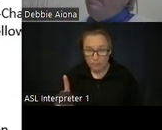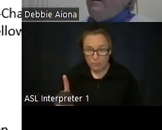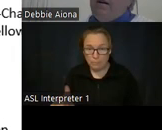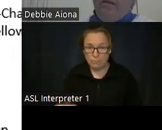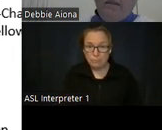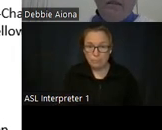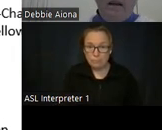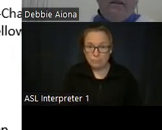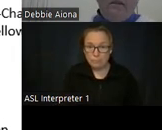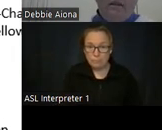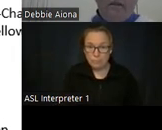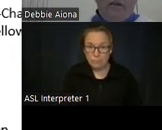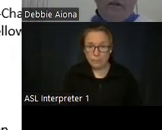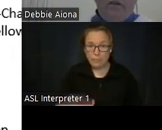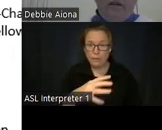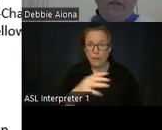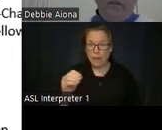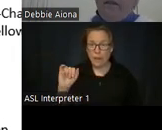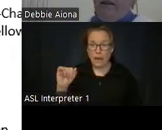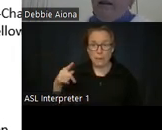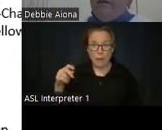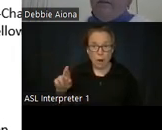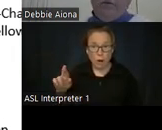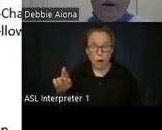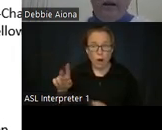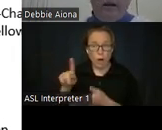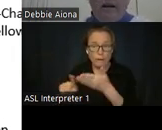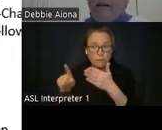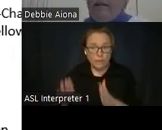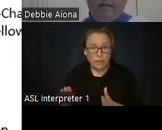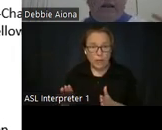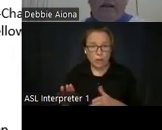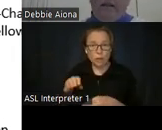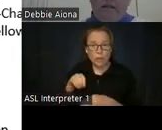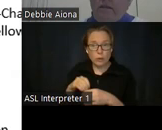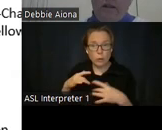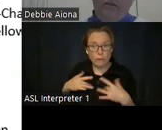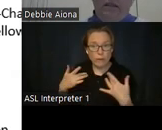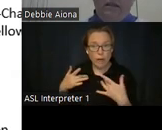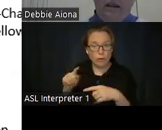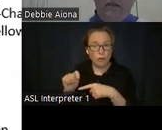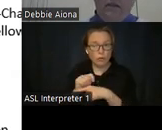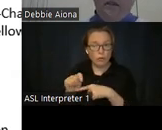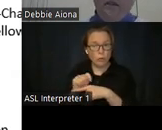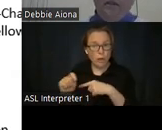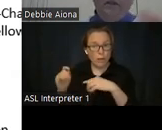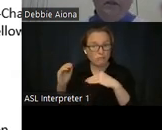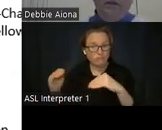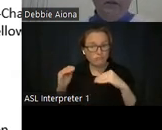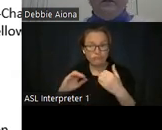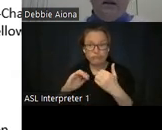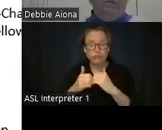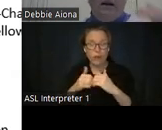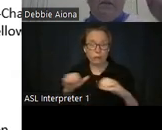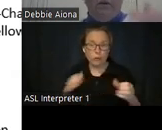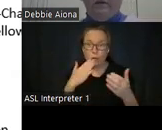gave the IPR investigators and the internal affairs investigators some training on how to conduct good investigations. So, you know, you